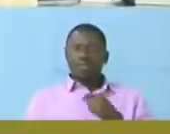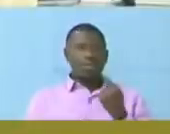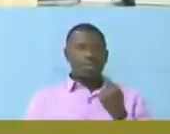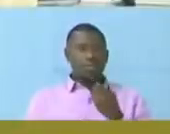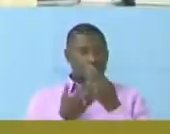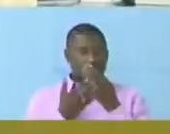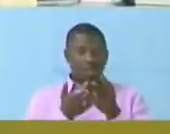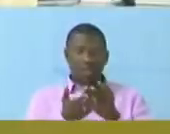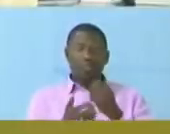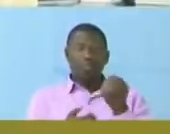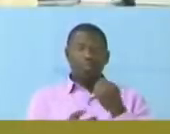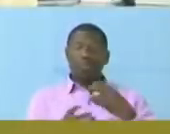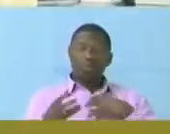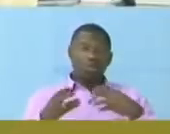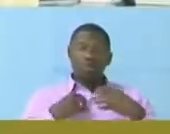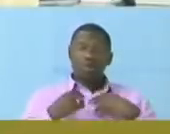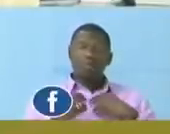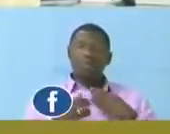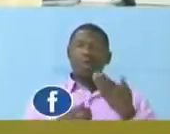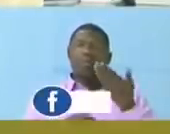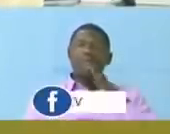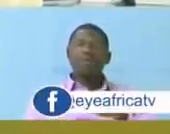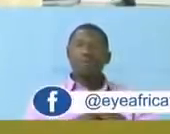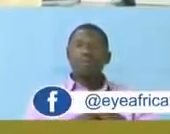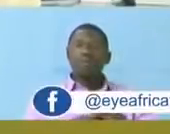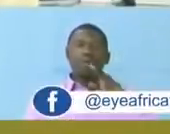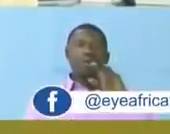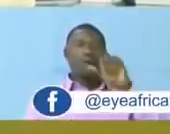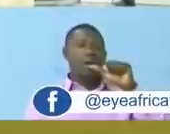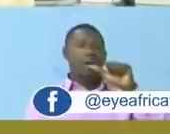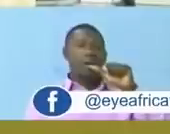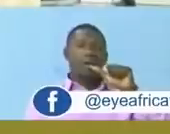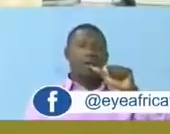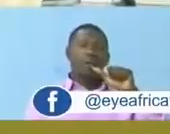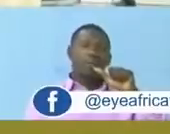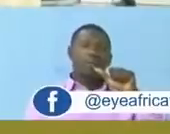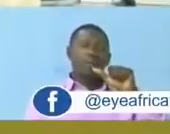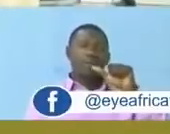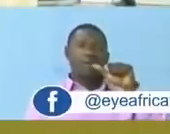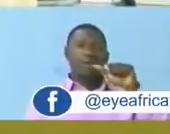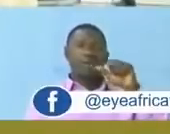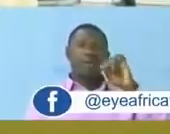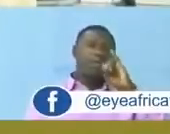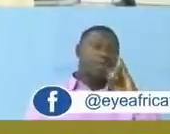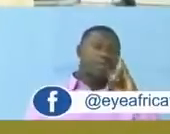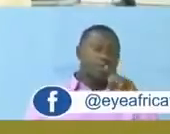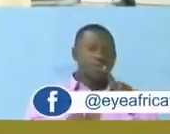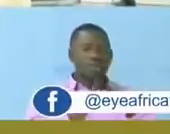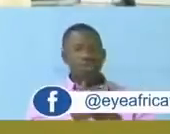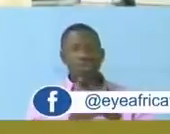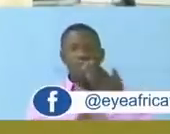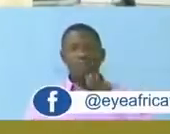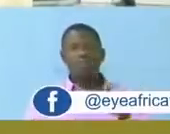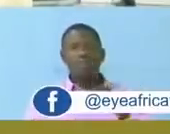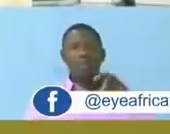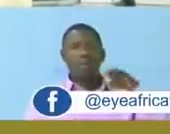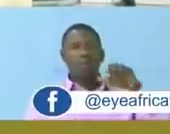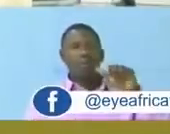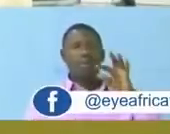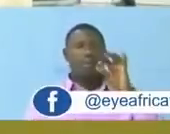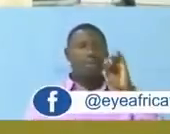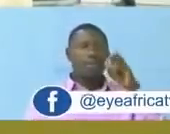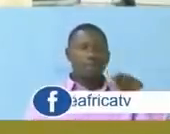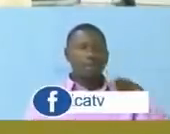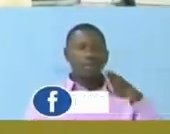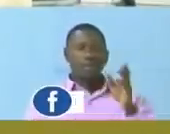because the complaint must have come from either Amnesty International or Martin Kerry. So I went to Martin Kerry's